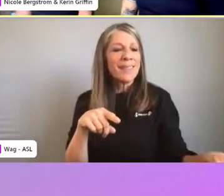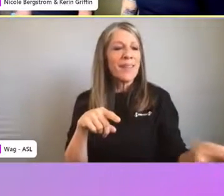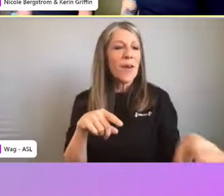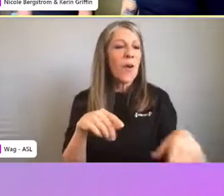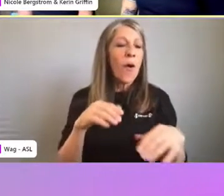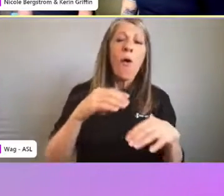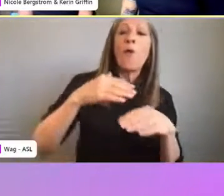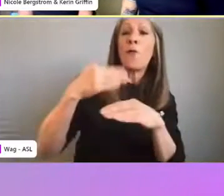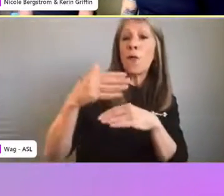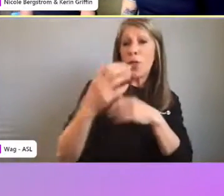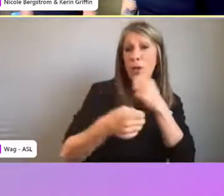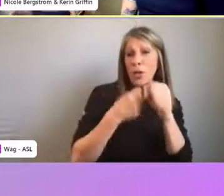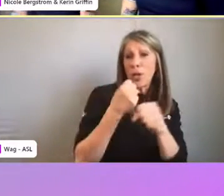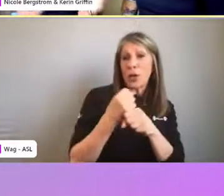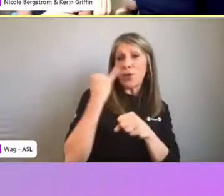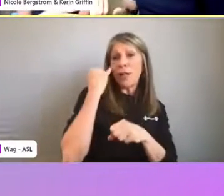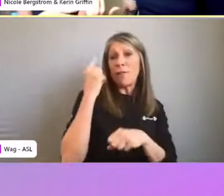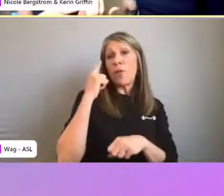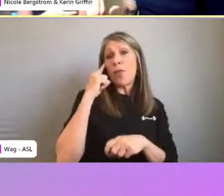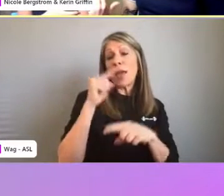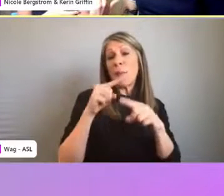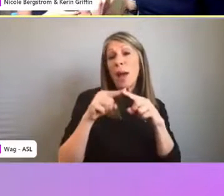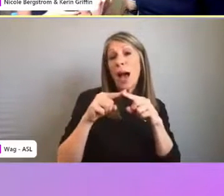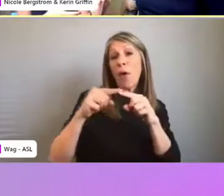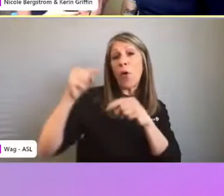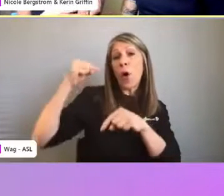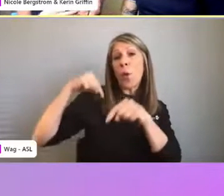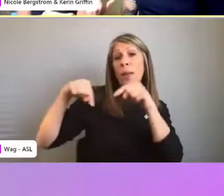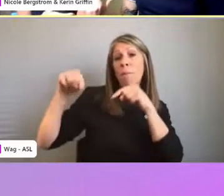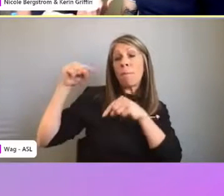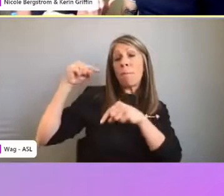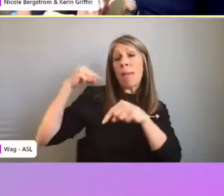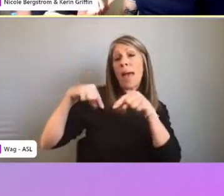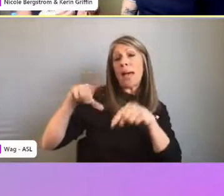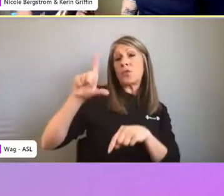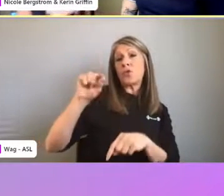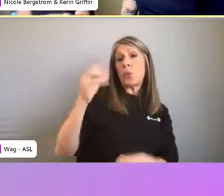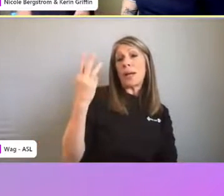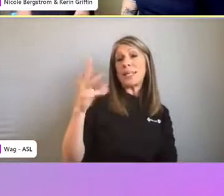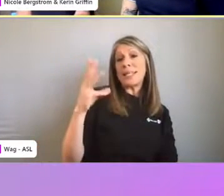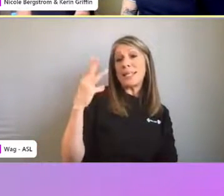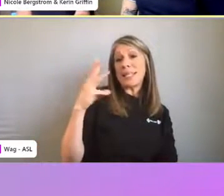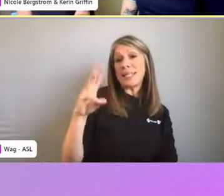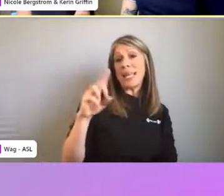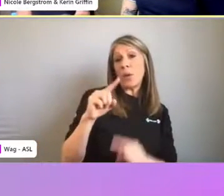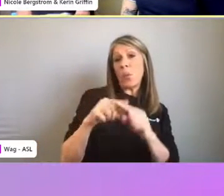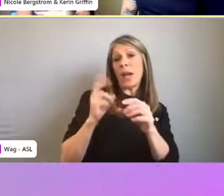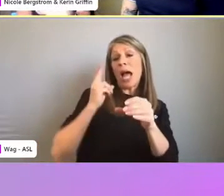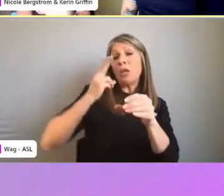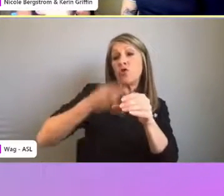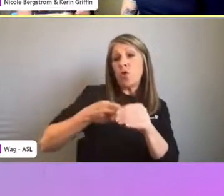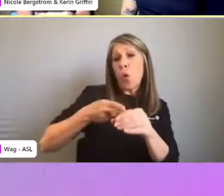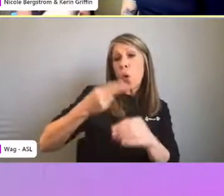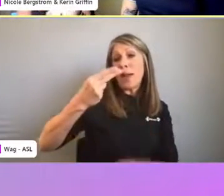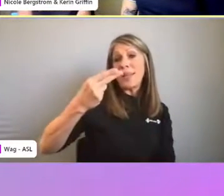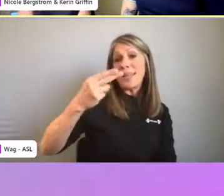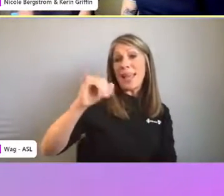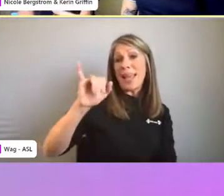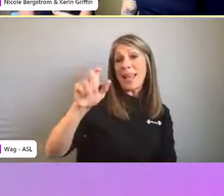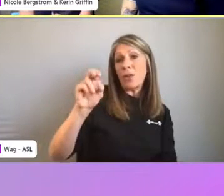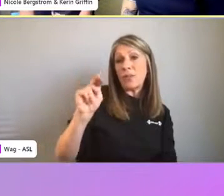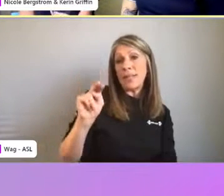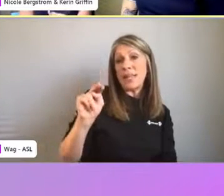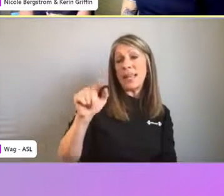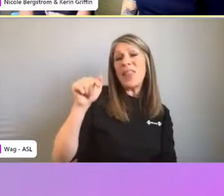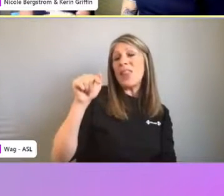Over the years, and if you think about going back to 2016 when I joined Hilton, this